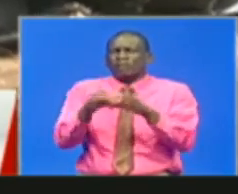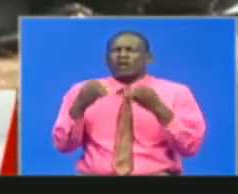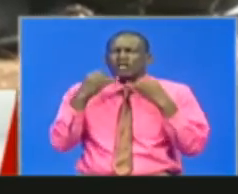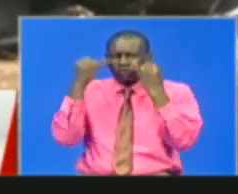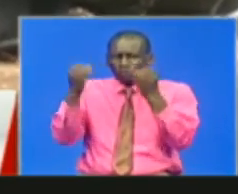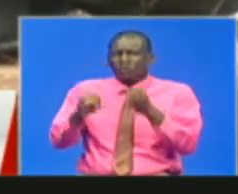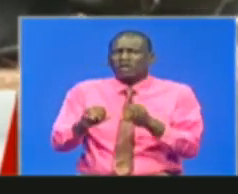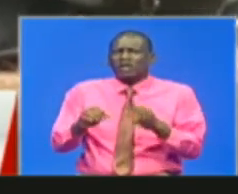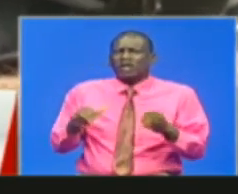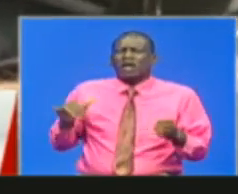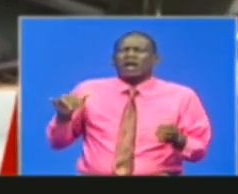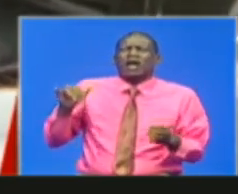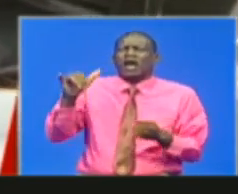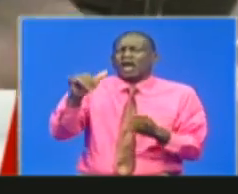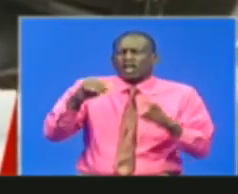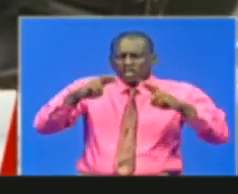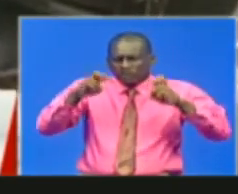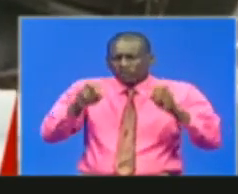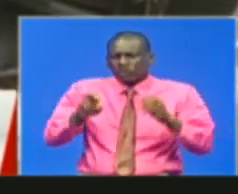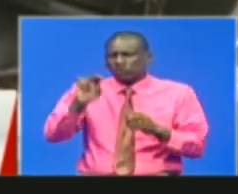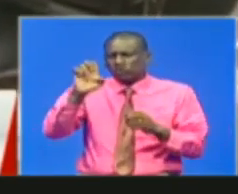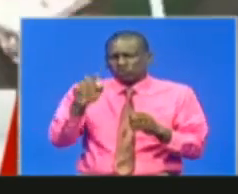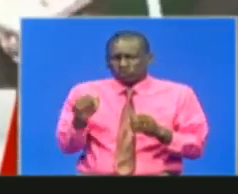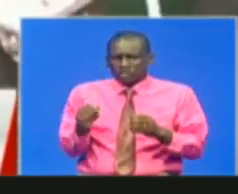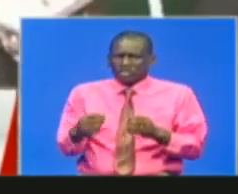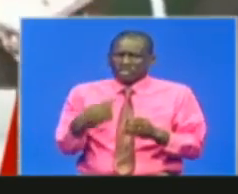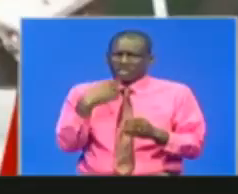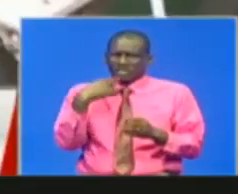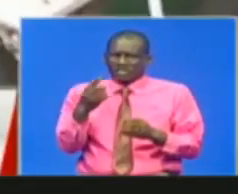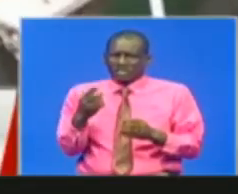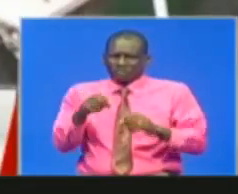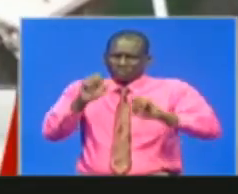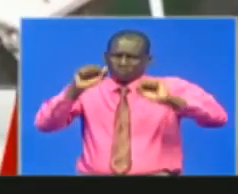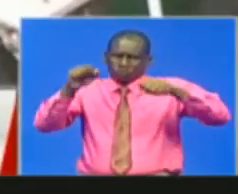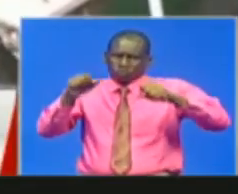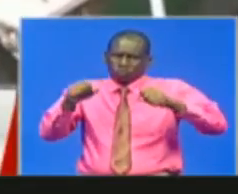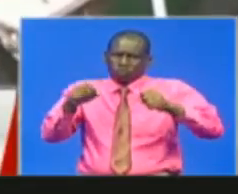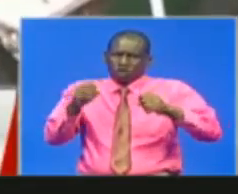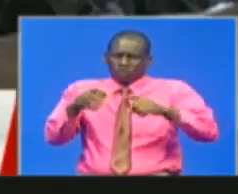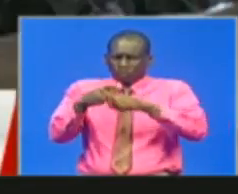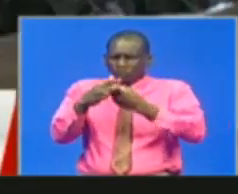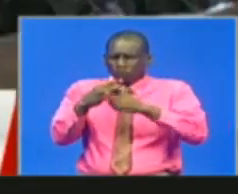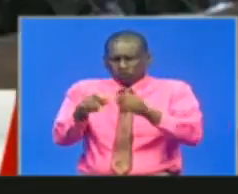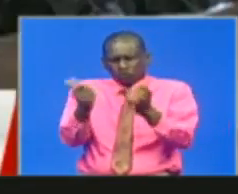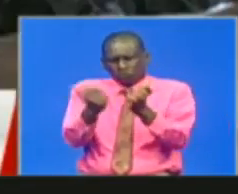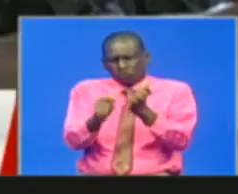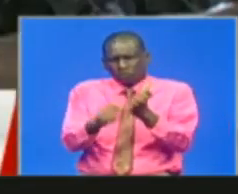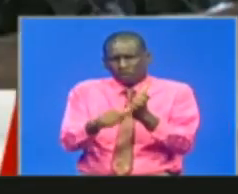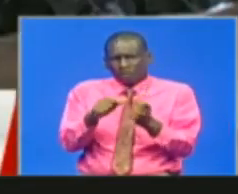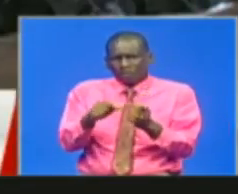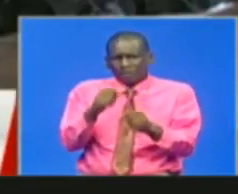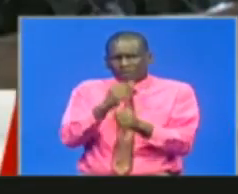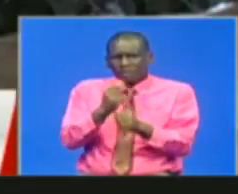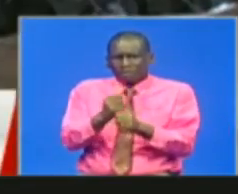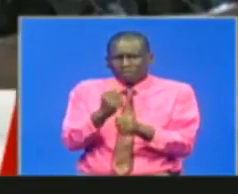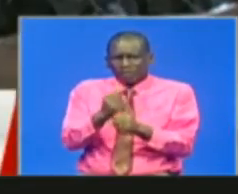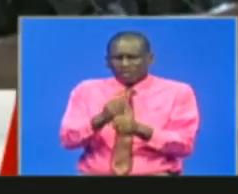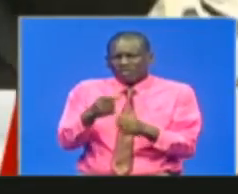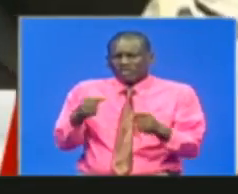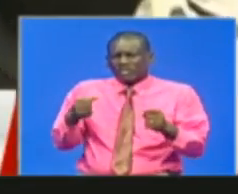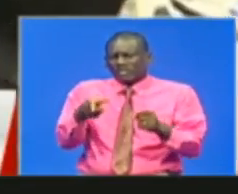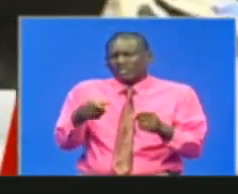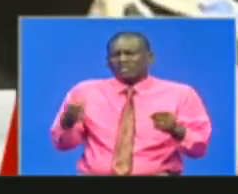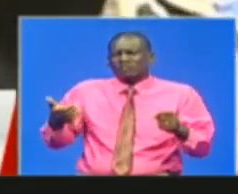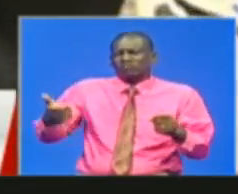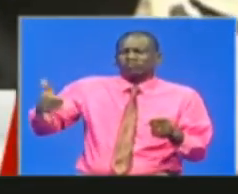unit's preliminary investigations point towards the possibility of a mechanical hitch causing the fatal crash.